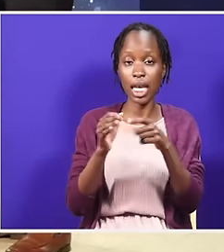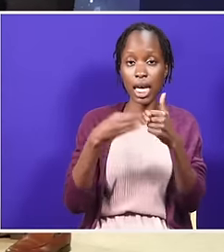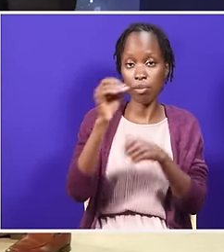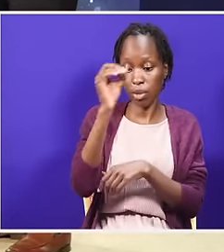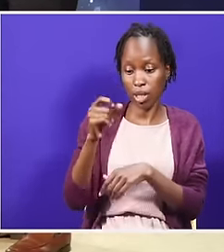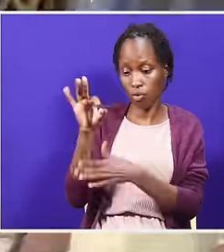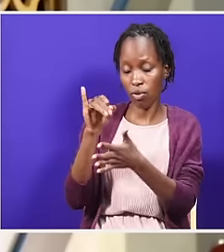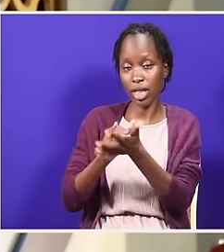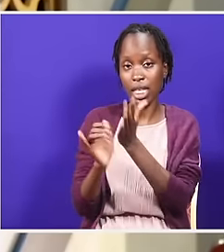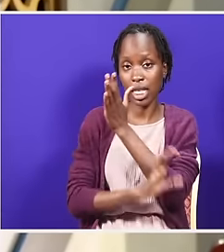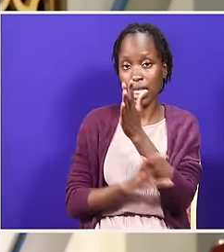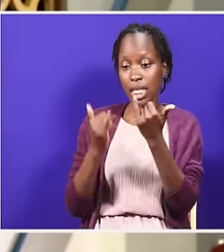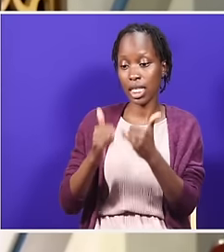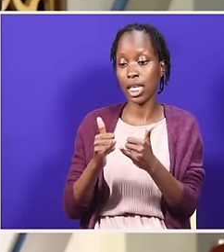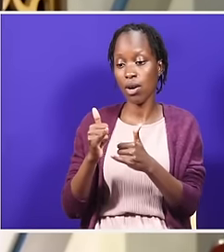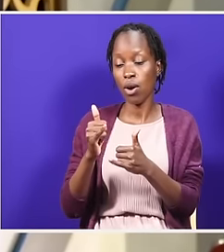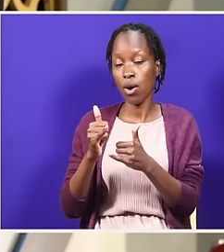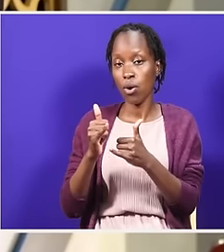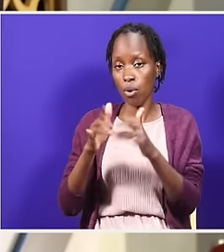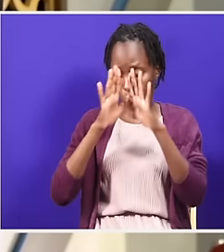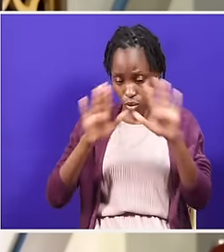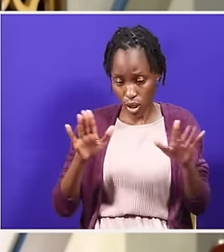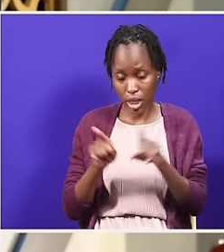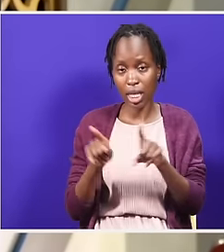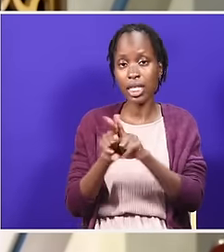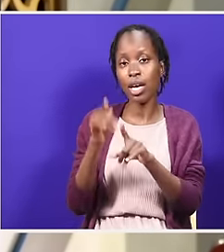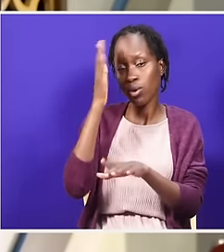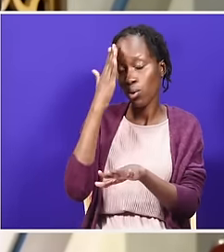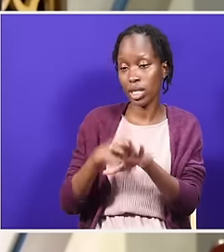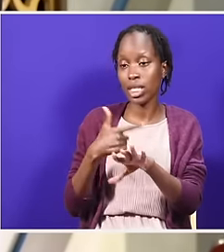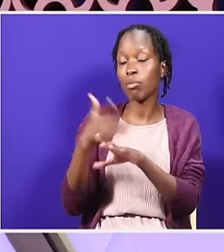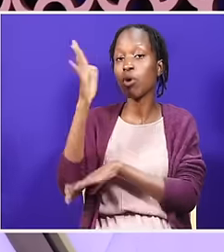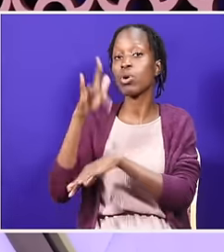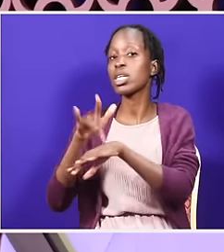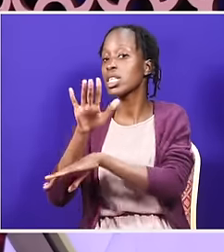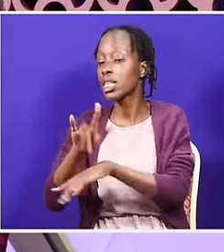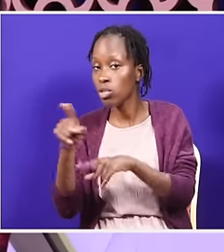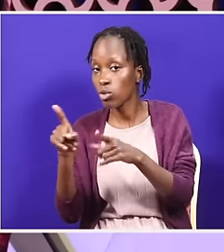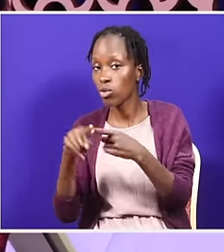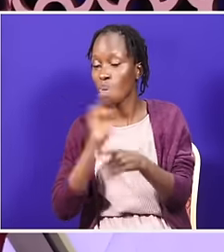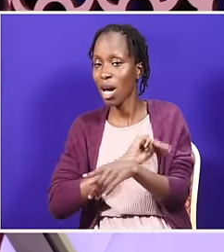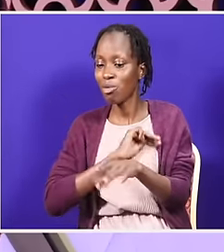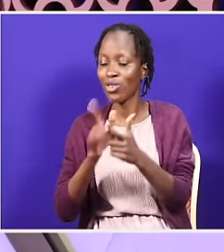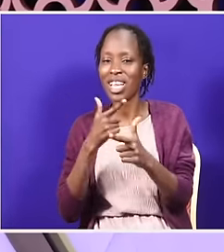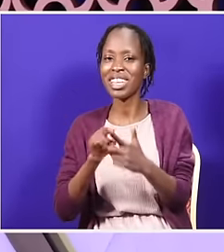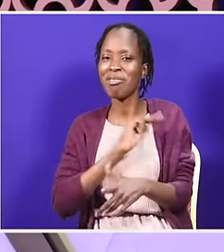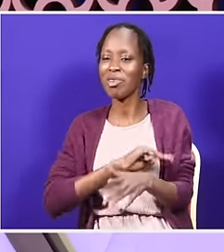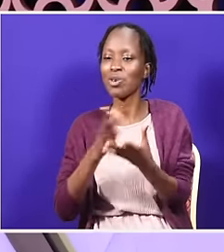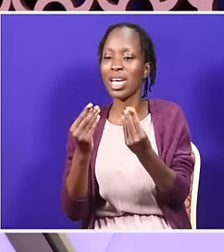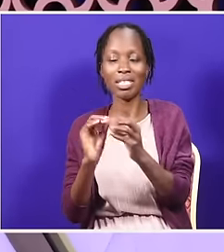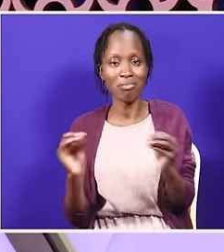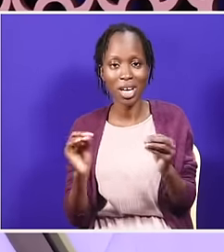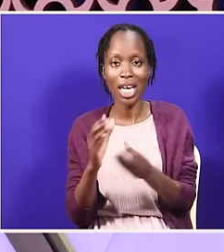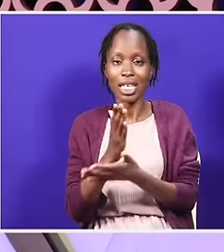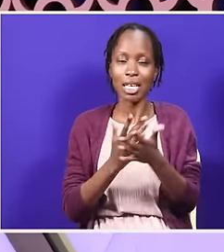is mountainous. Incredible. And we've learned that when God gives you a mountain, it's not always necessarily an easy mountain. That's right. You know,